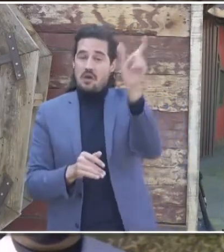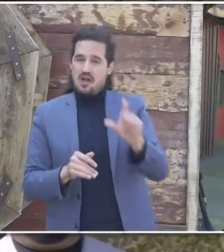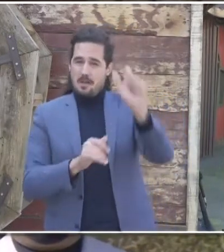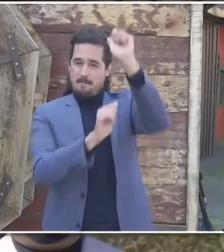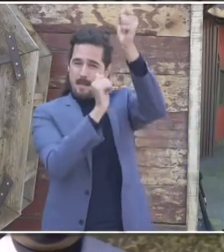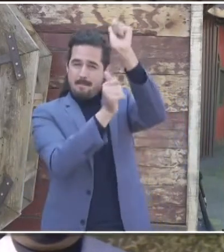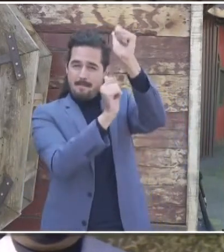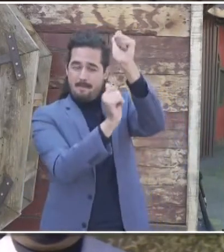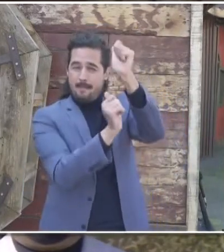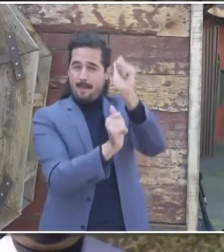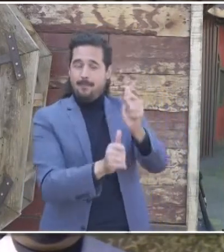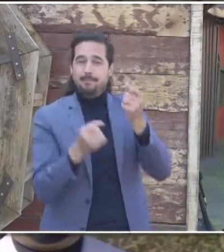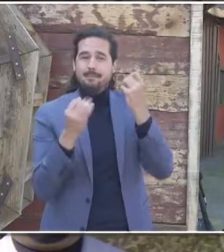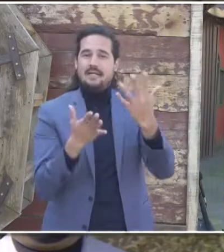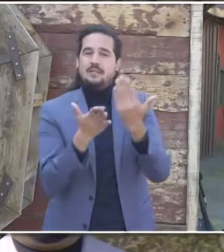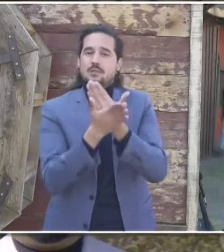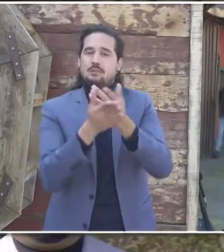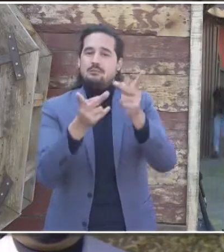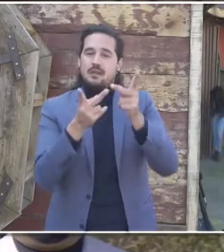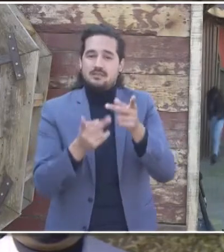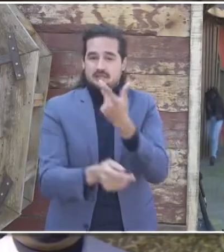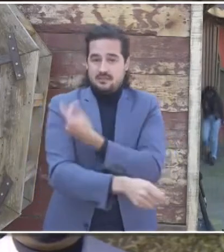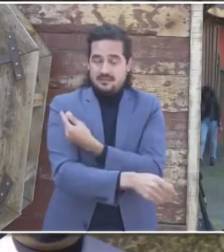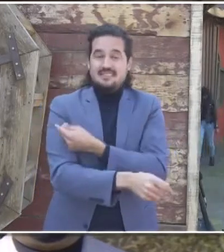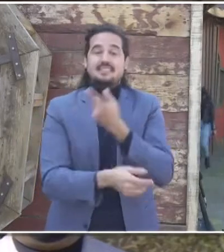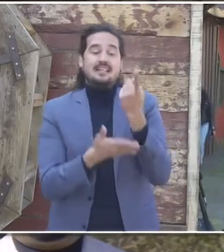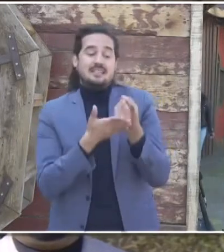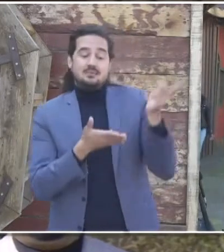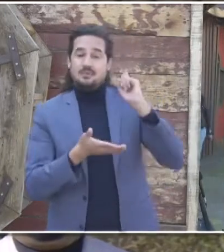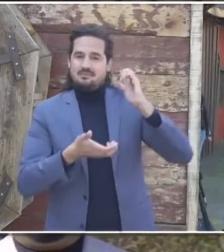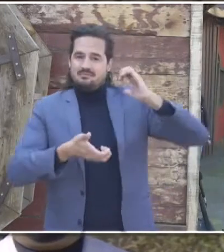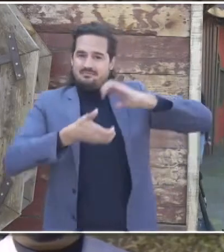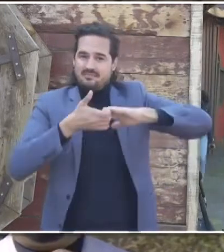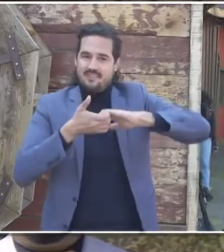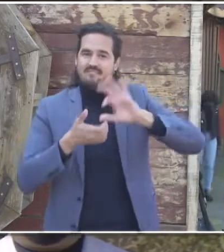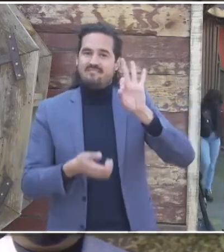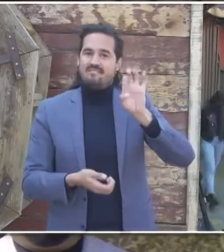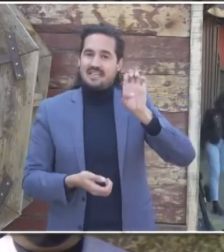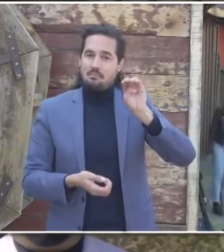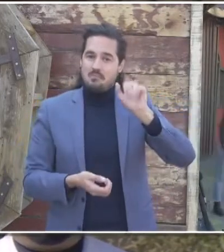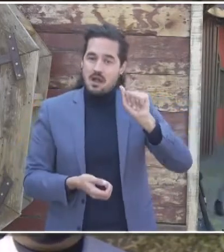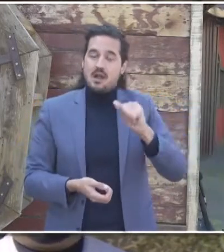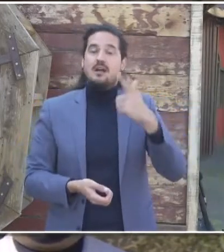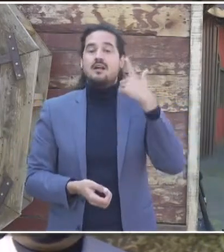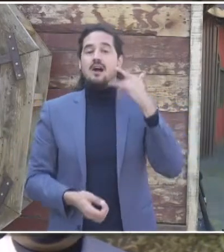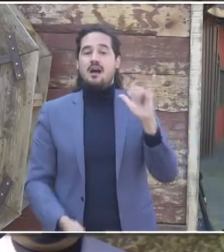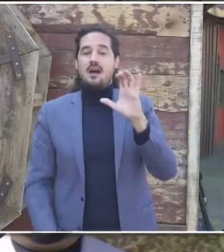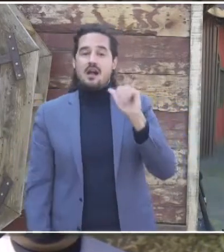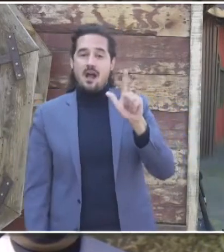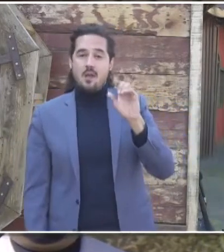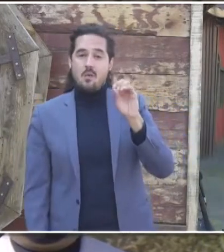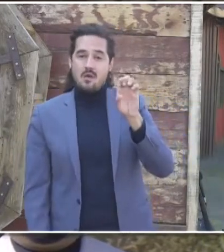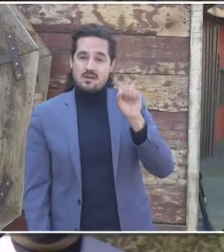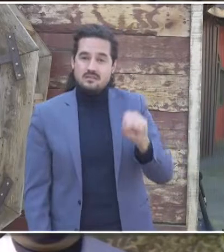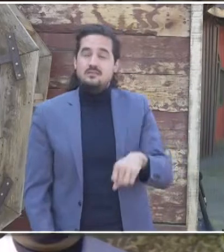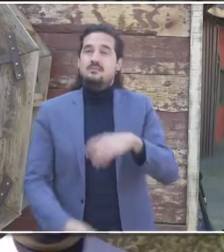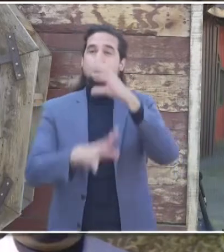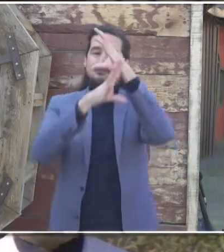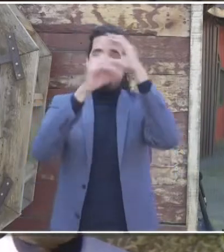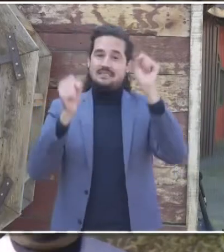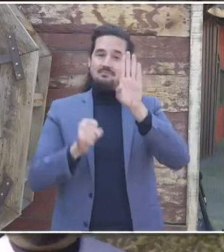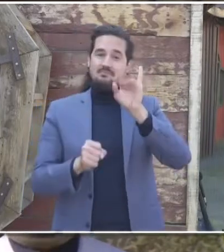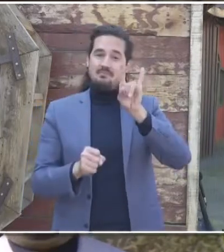and the California Office of Emergency Service and the Biden administration, 2 sites, one Cal State LA, one site in